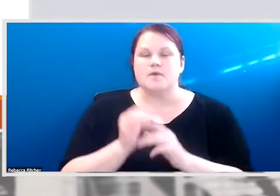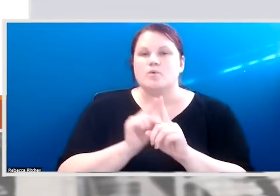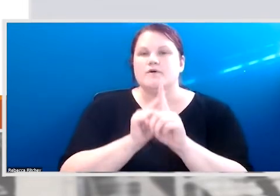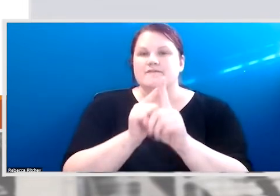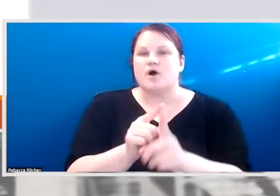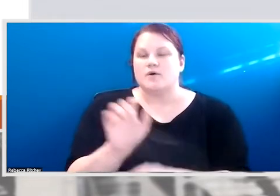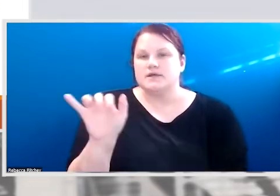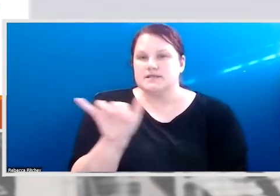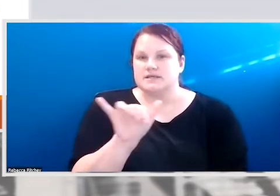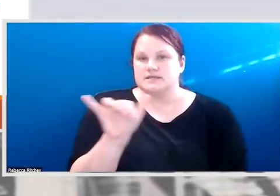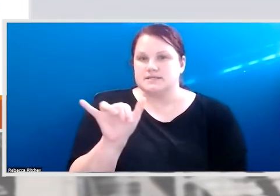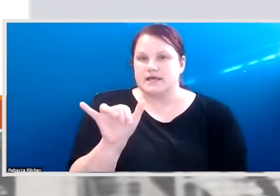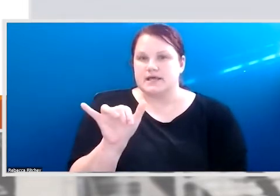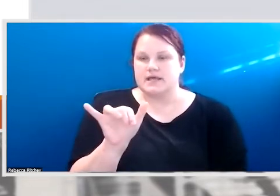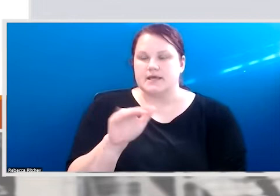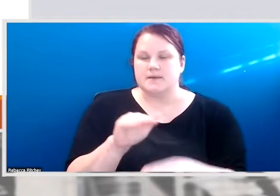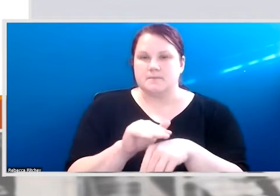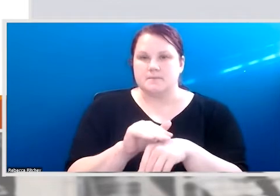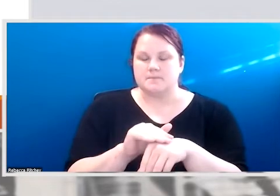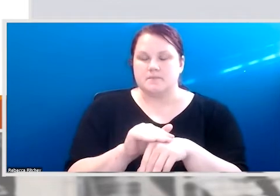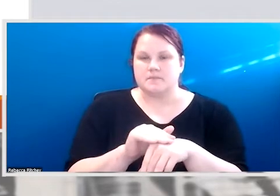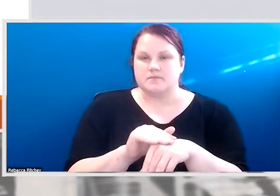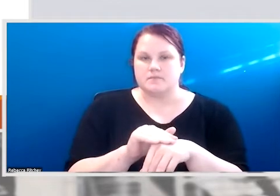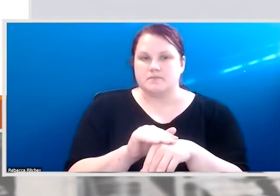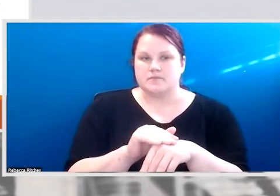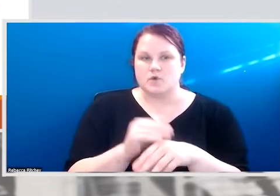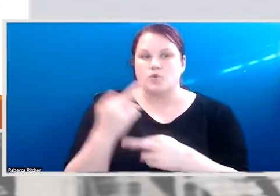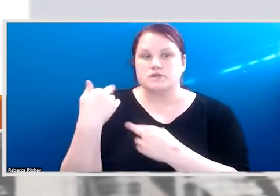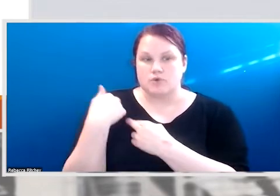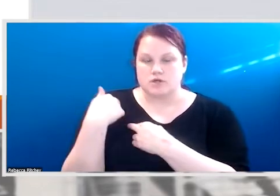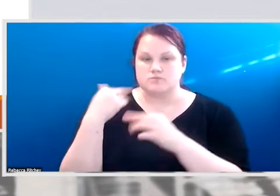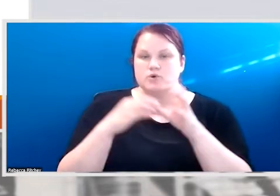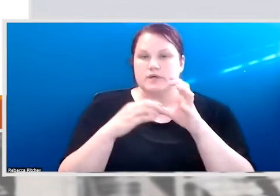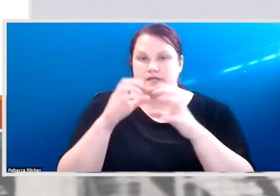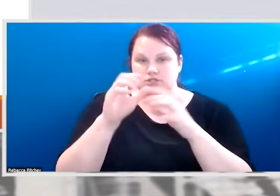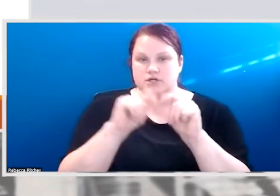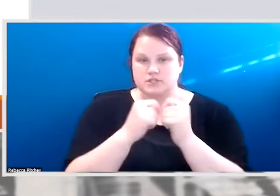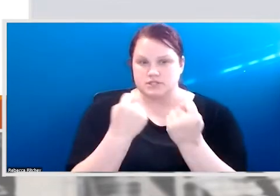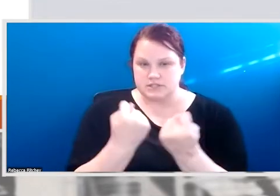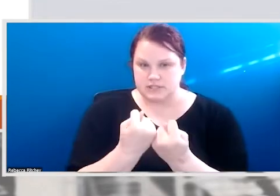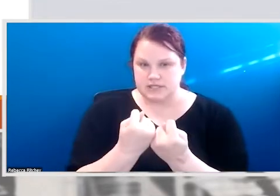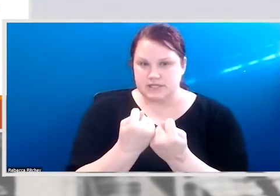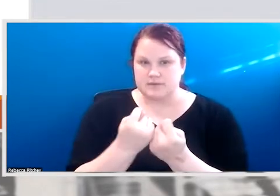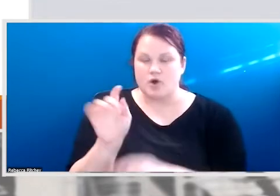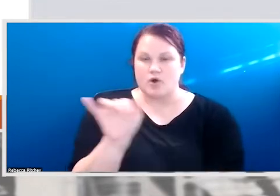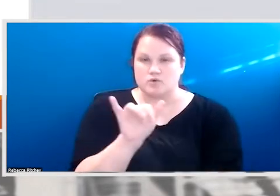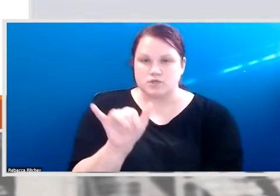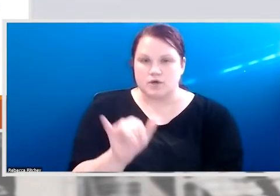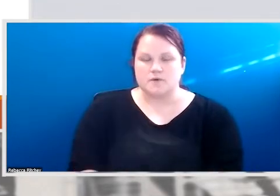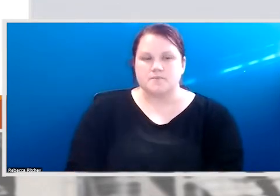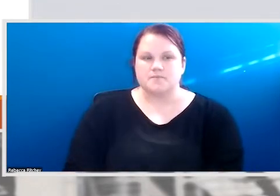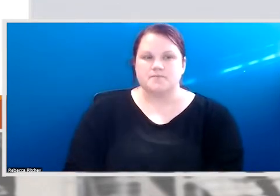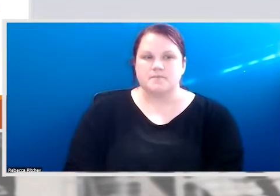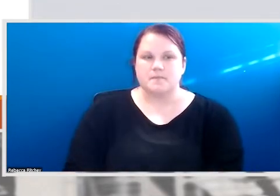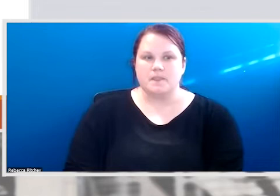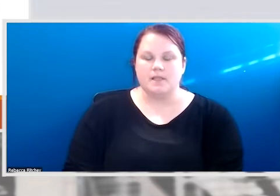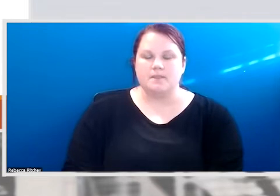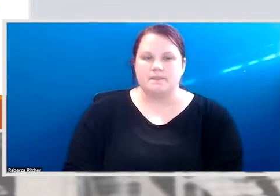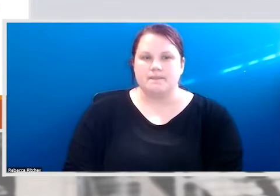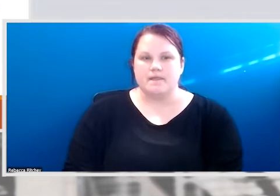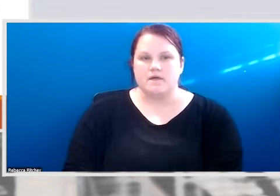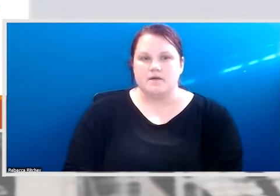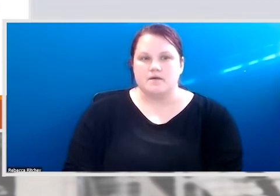same, call and response with the stakeholder team, and the construction team is integrated with that as well. And then